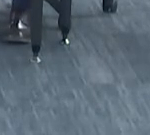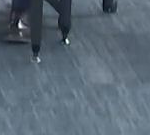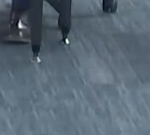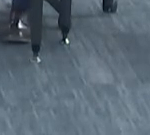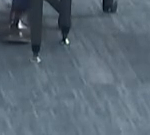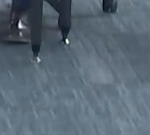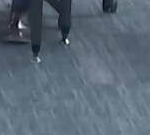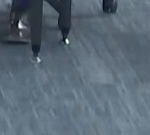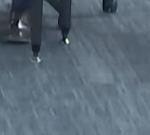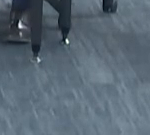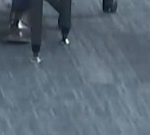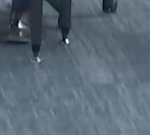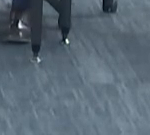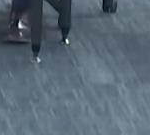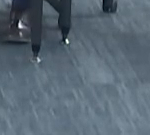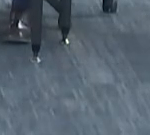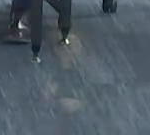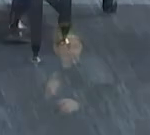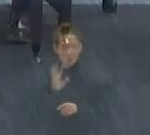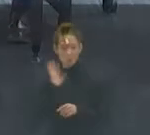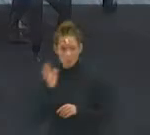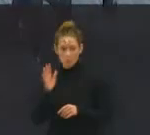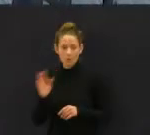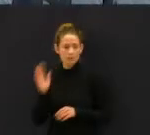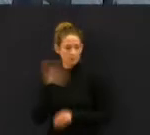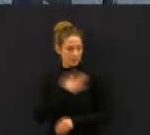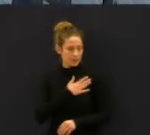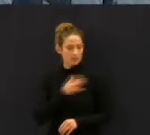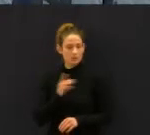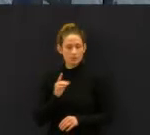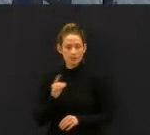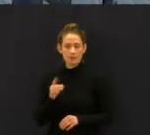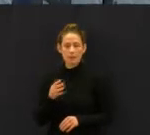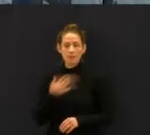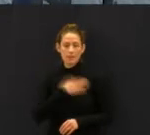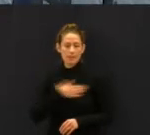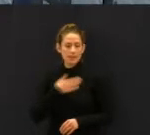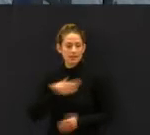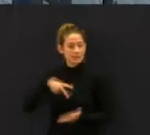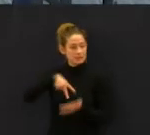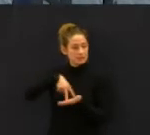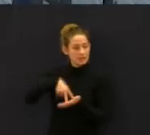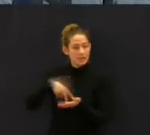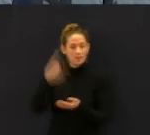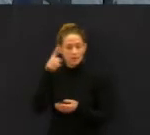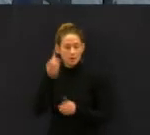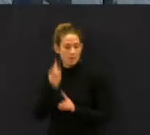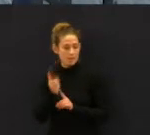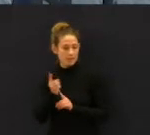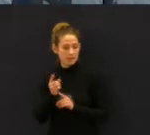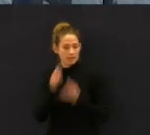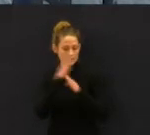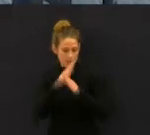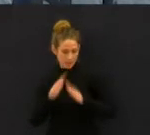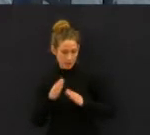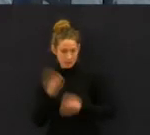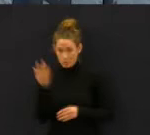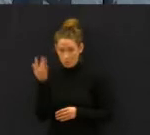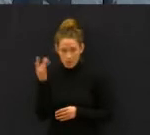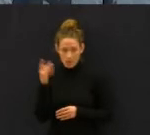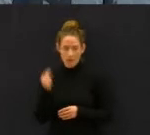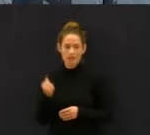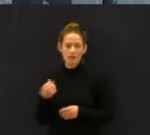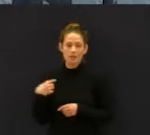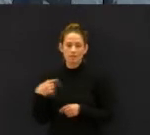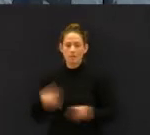the Pledge of Allegiance, but I would ask that we also remain standing for a moment of silence in memory of all of the lives lost to COVID over the